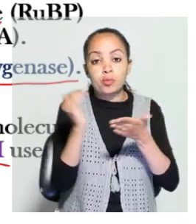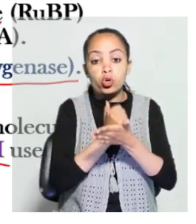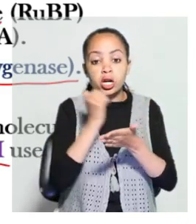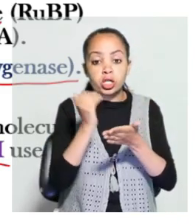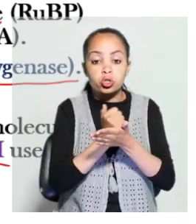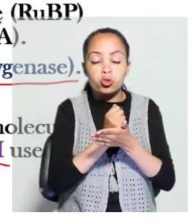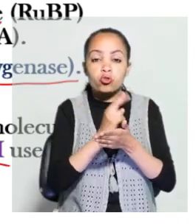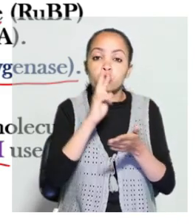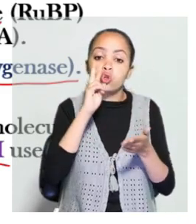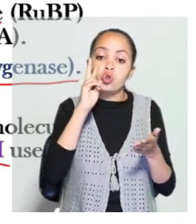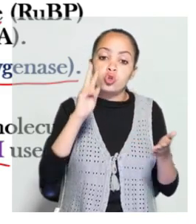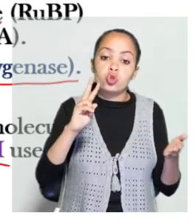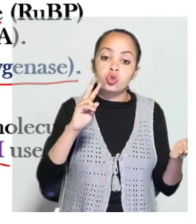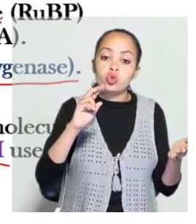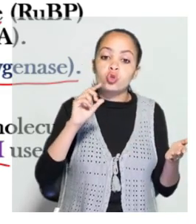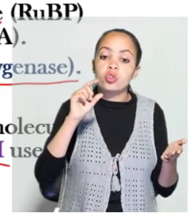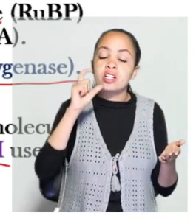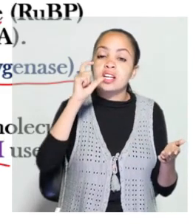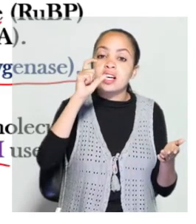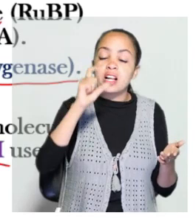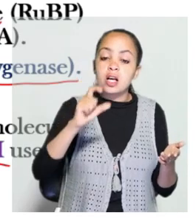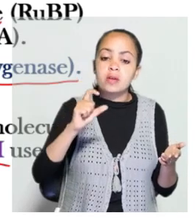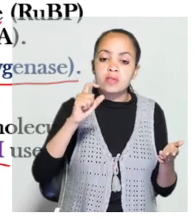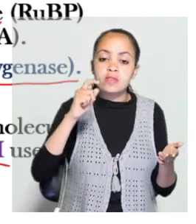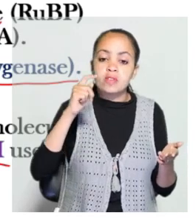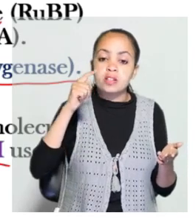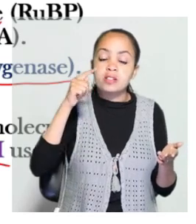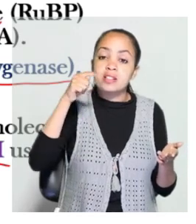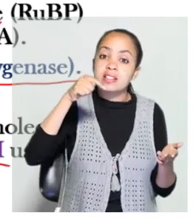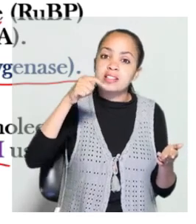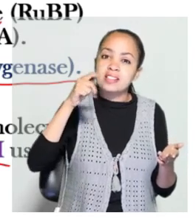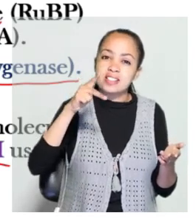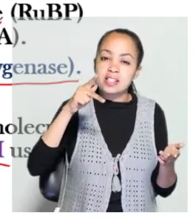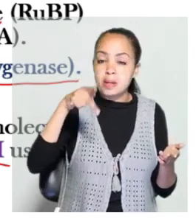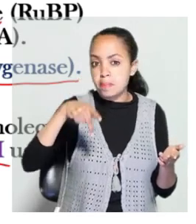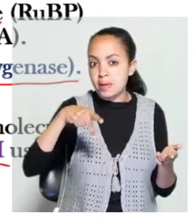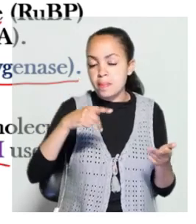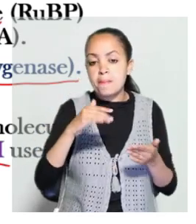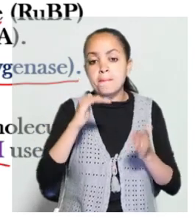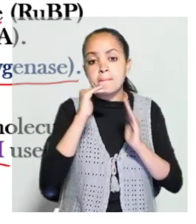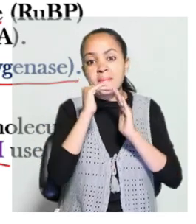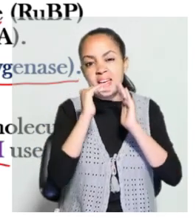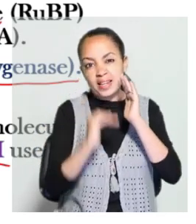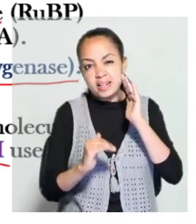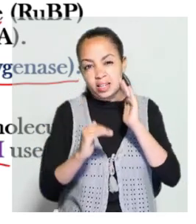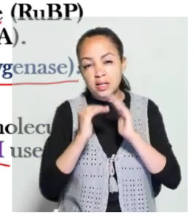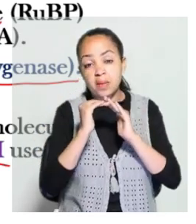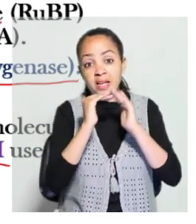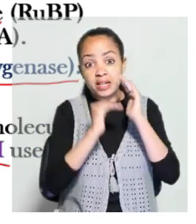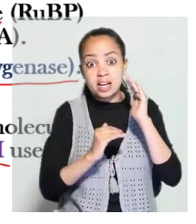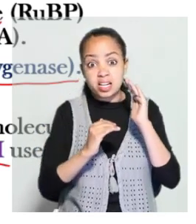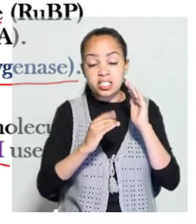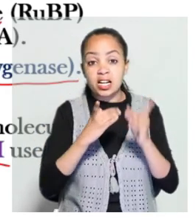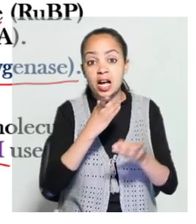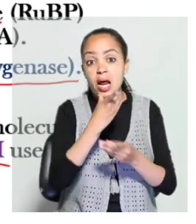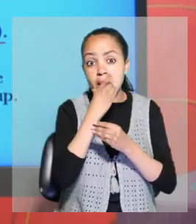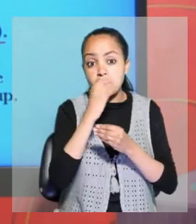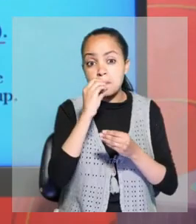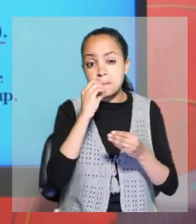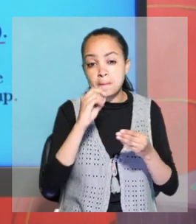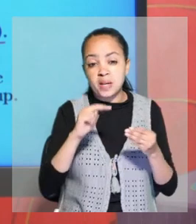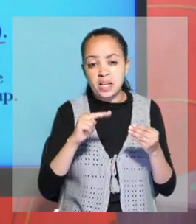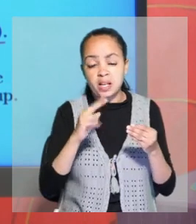of two glycerdase 3 phosphate molecule. By reduction to means reduction of carbon dioxide